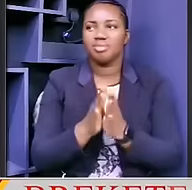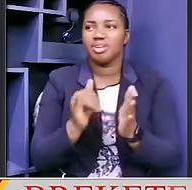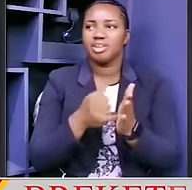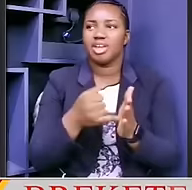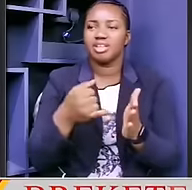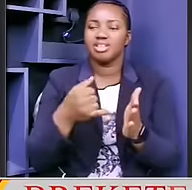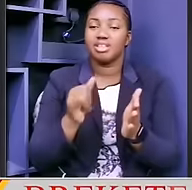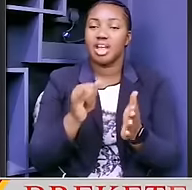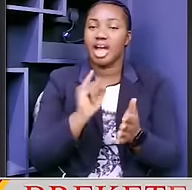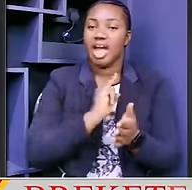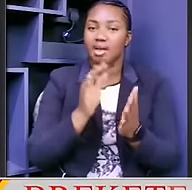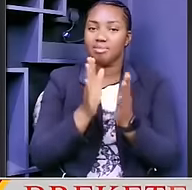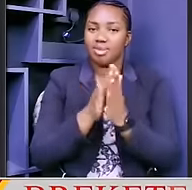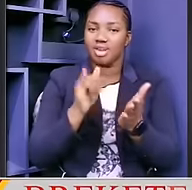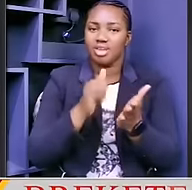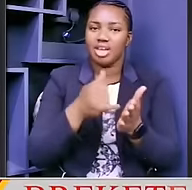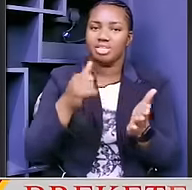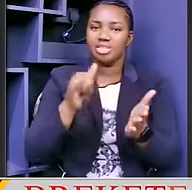leg.